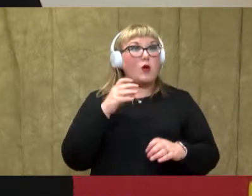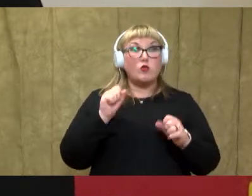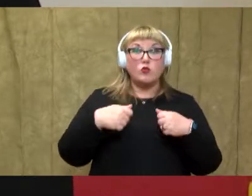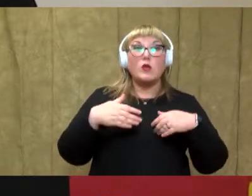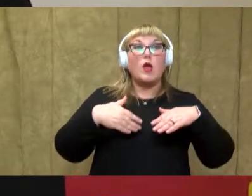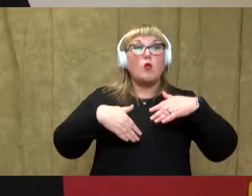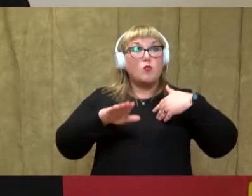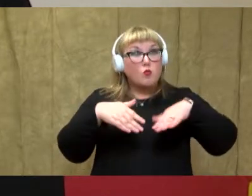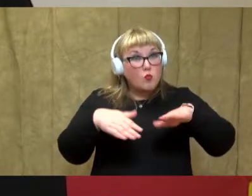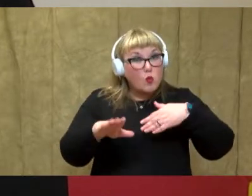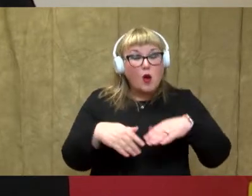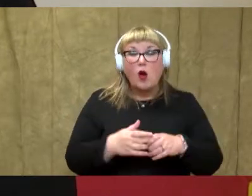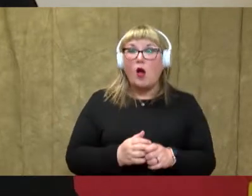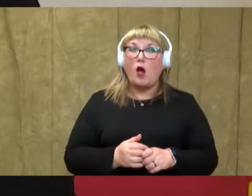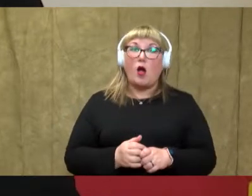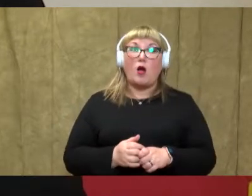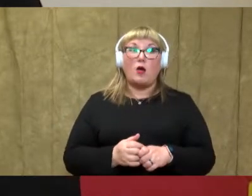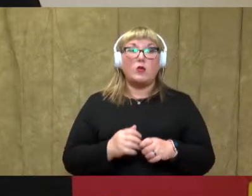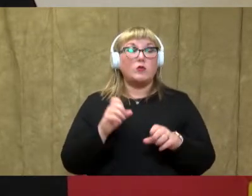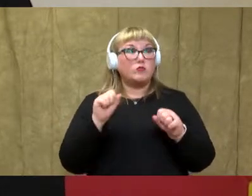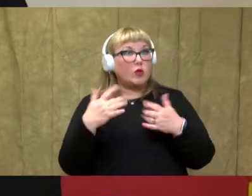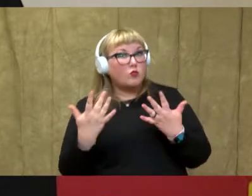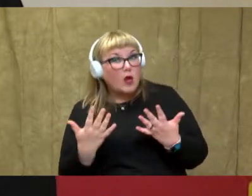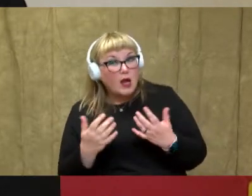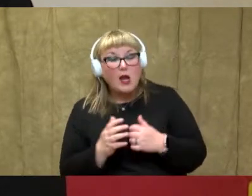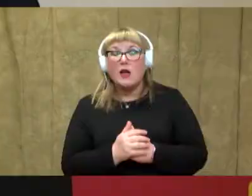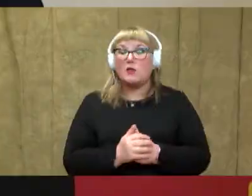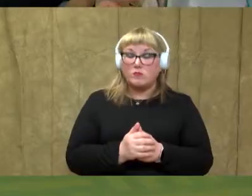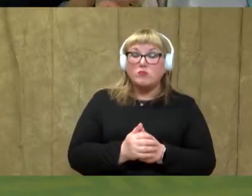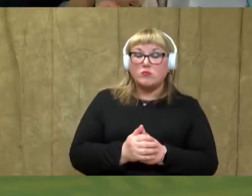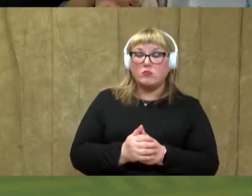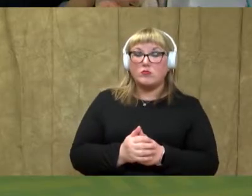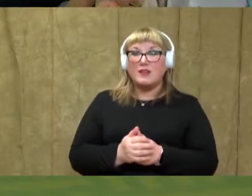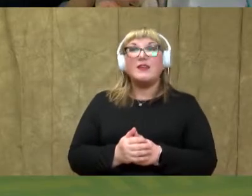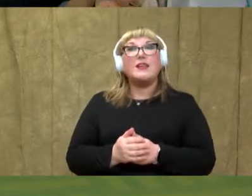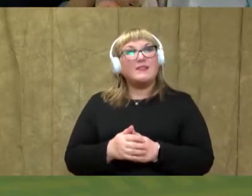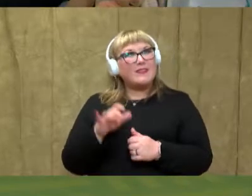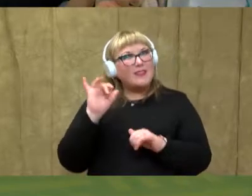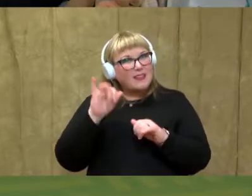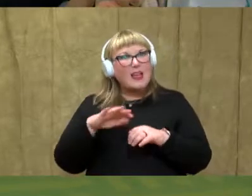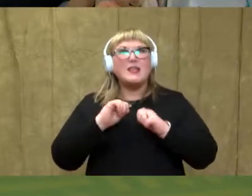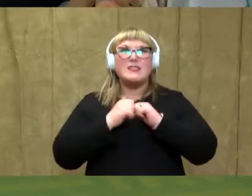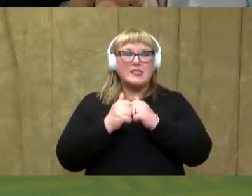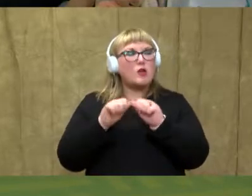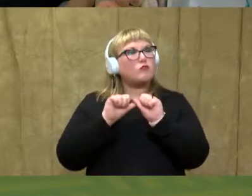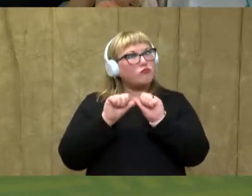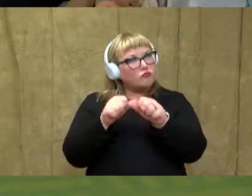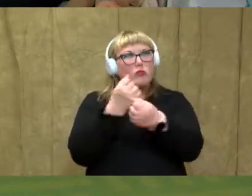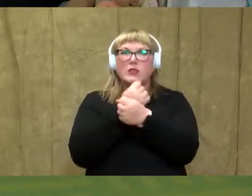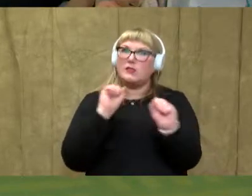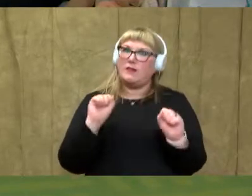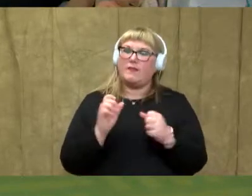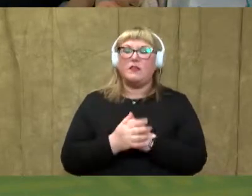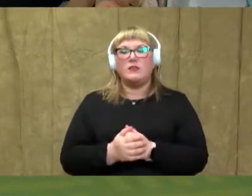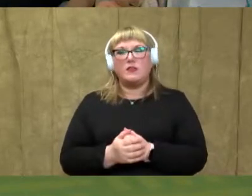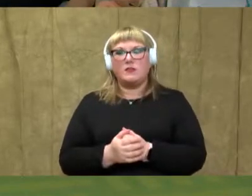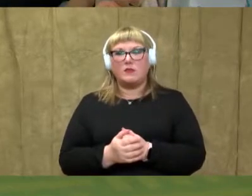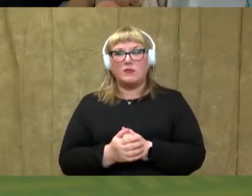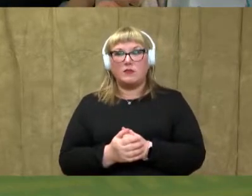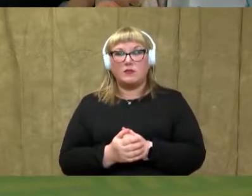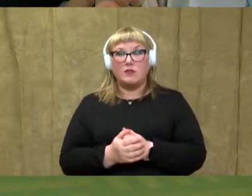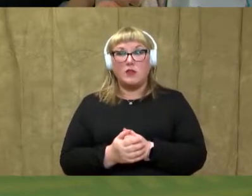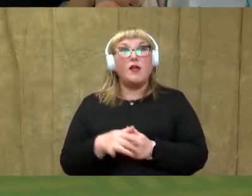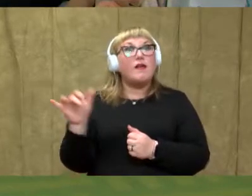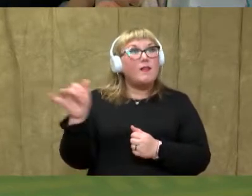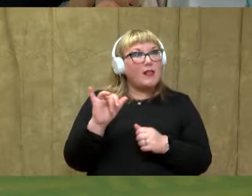the hallways at home. Right. So that's a way to stay safe. It is a way to stay safe. And just like your book that you shared with us, the Waiting for